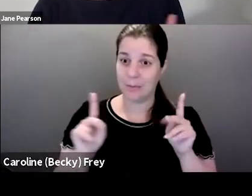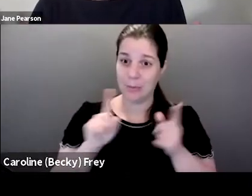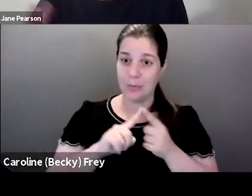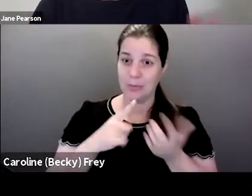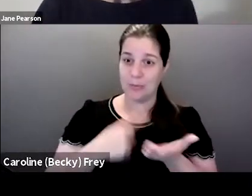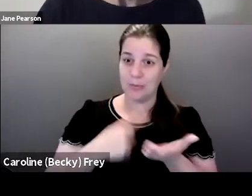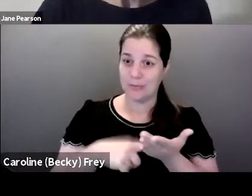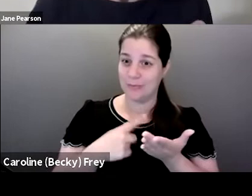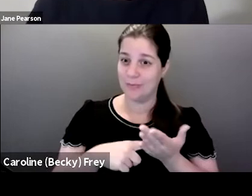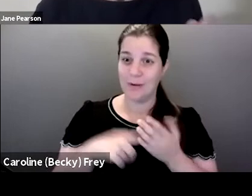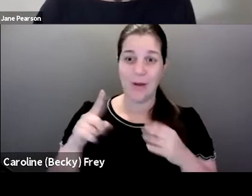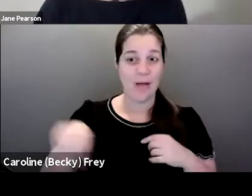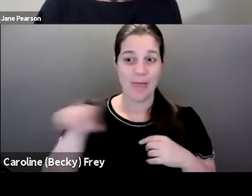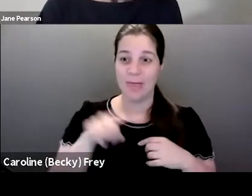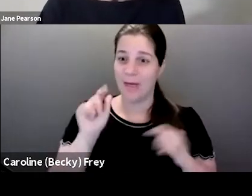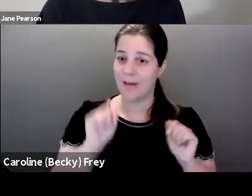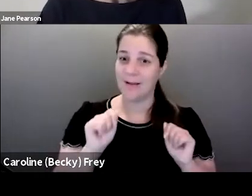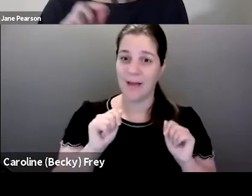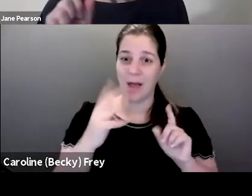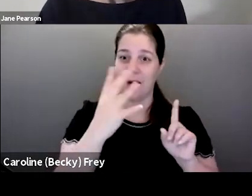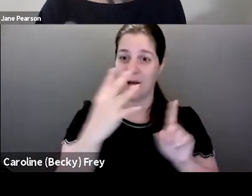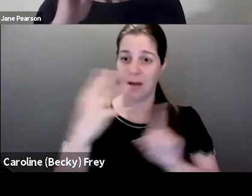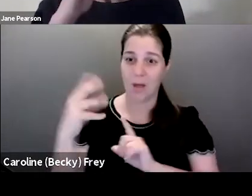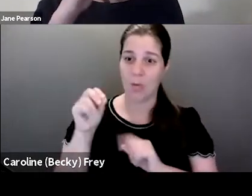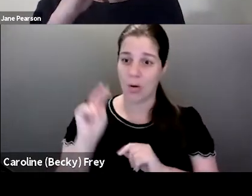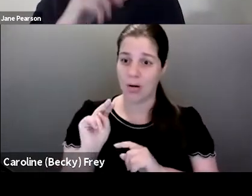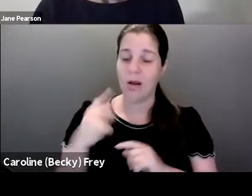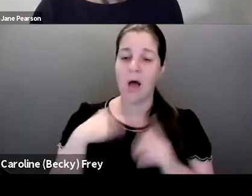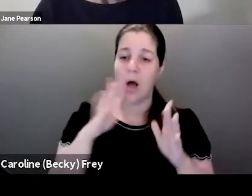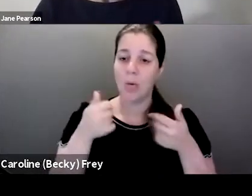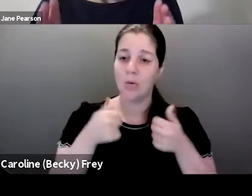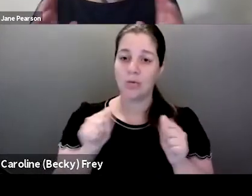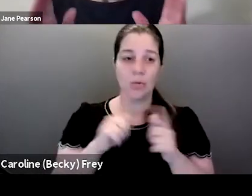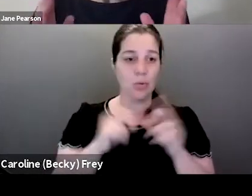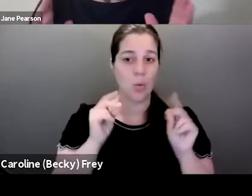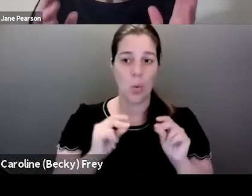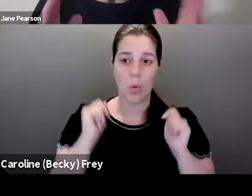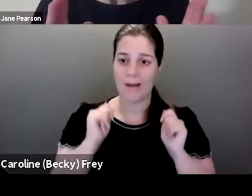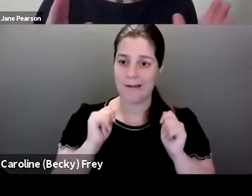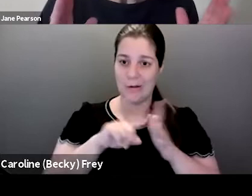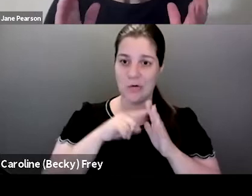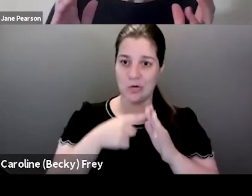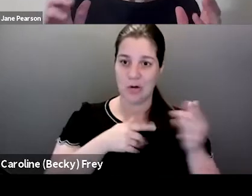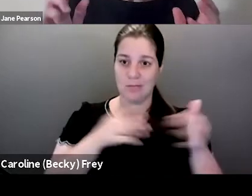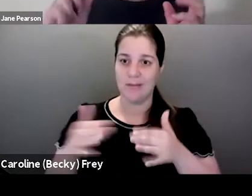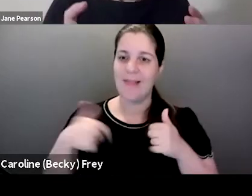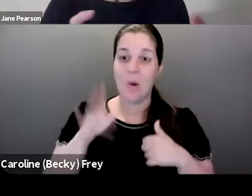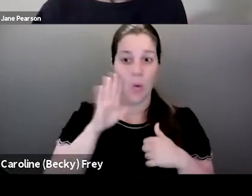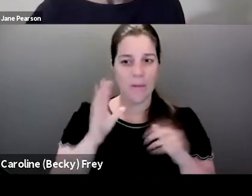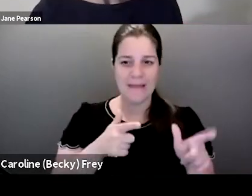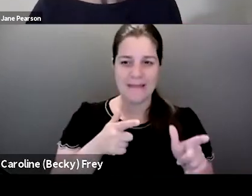They can have their cameras on or not. I will try to quickly get folks started. And this is truly the speed dating part